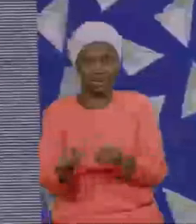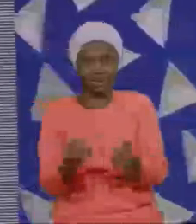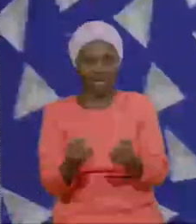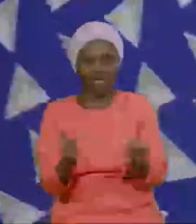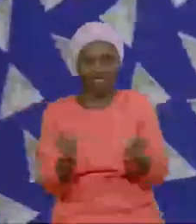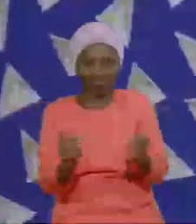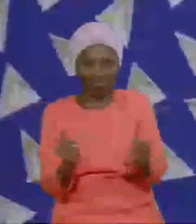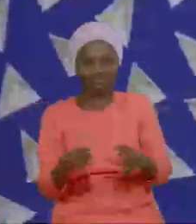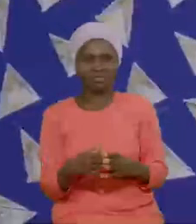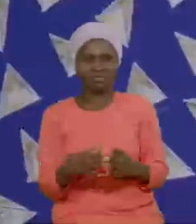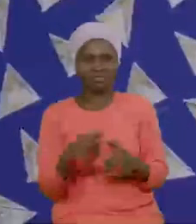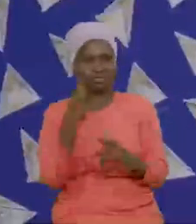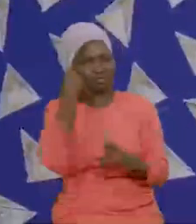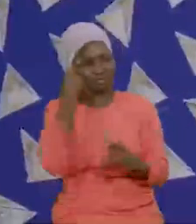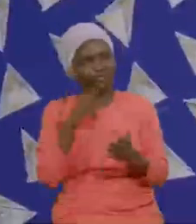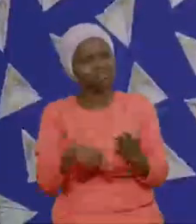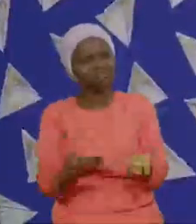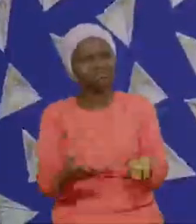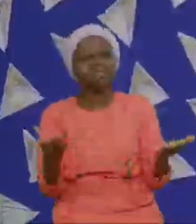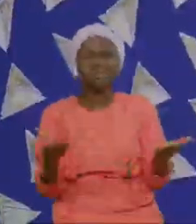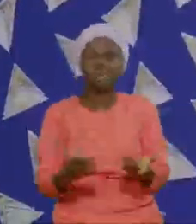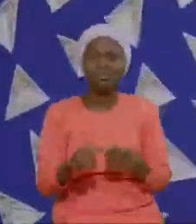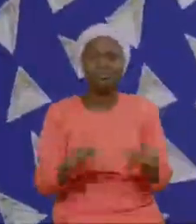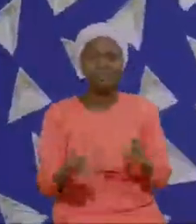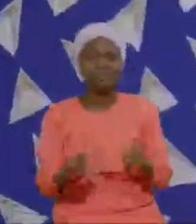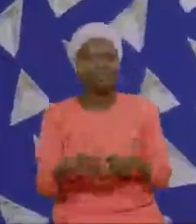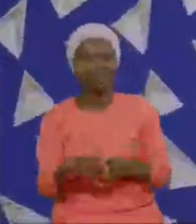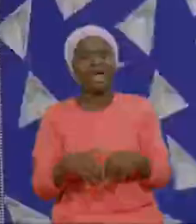What do I do? How do I go about this?